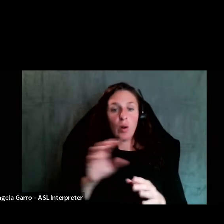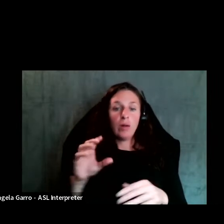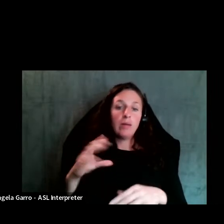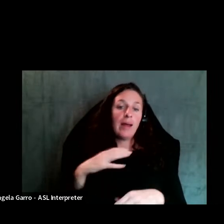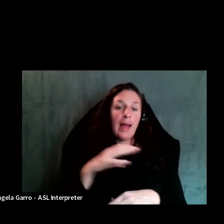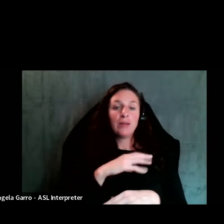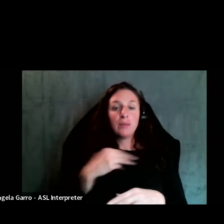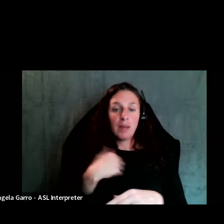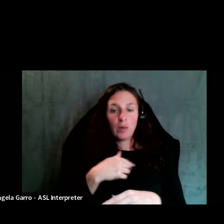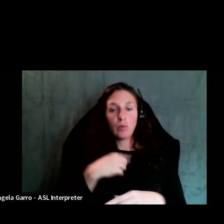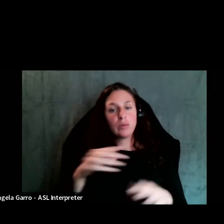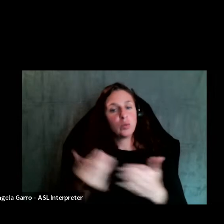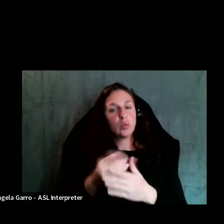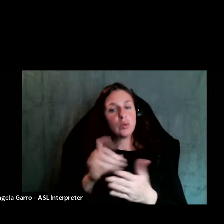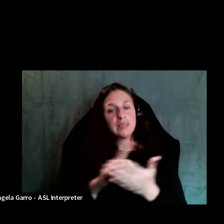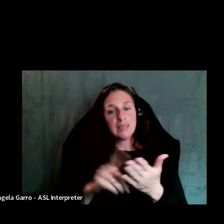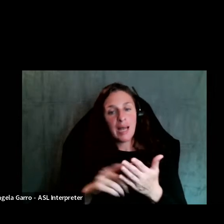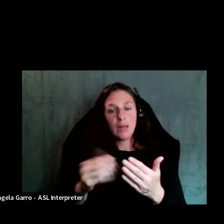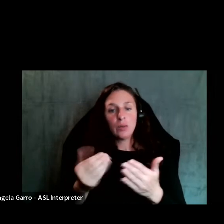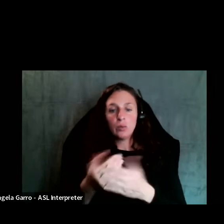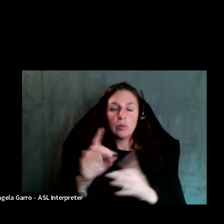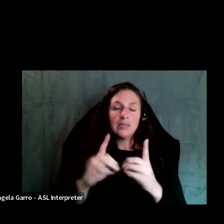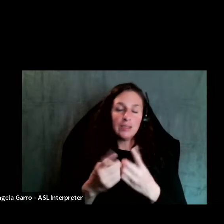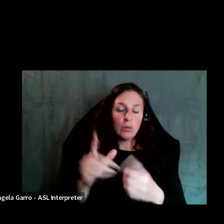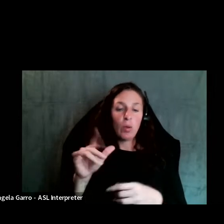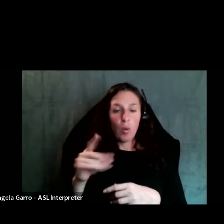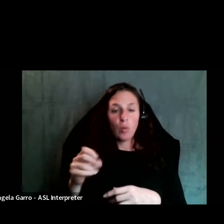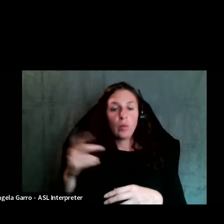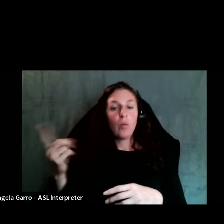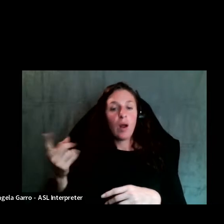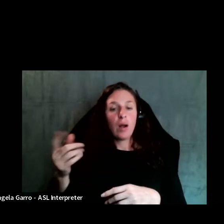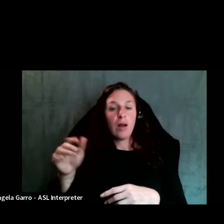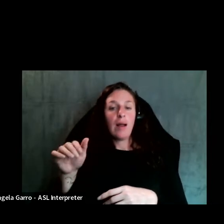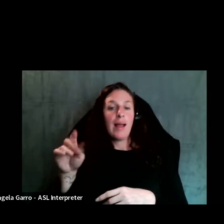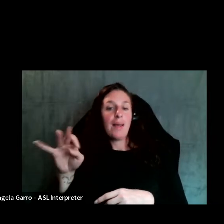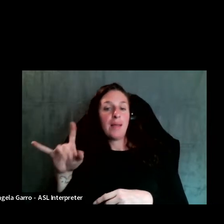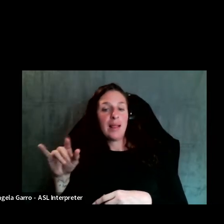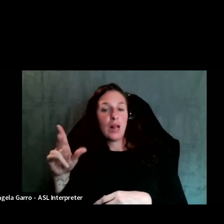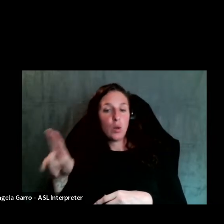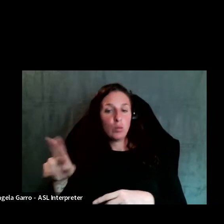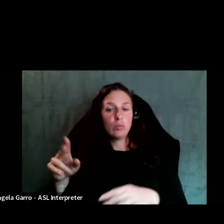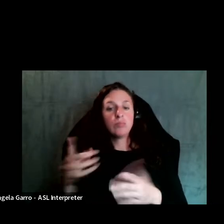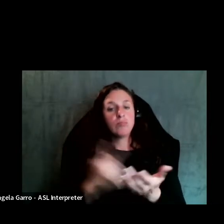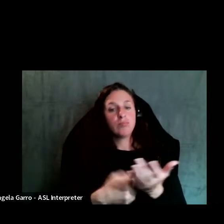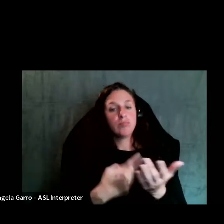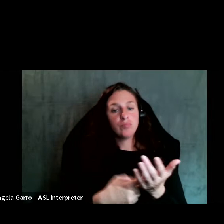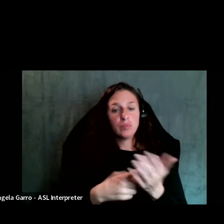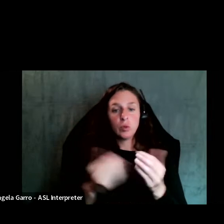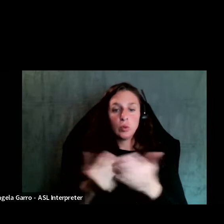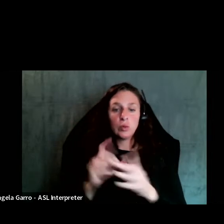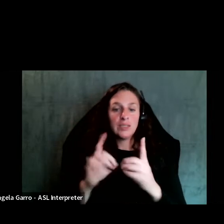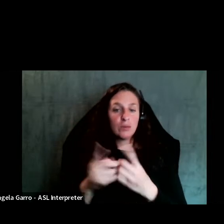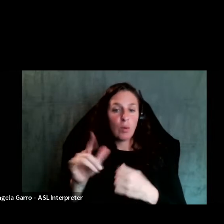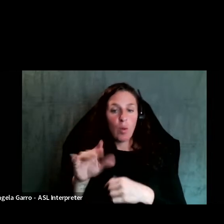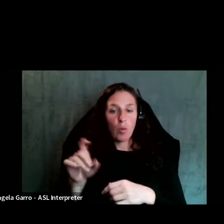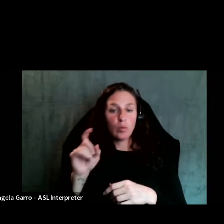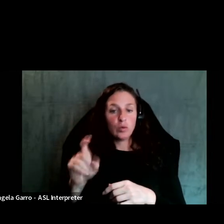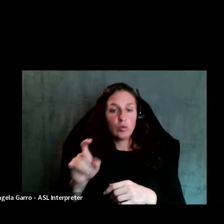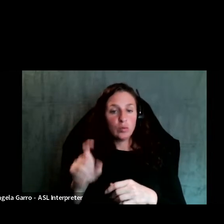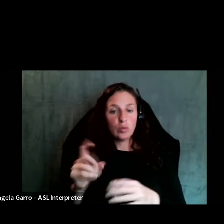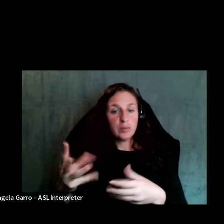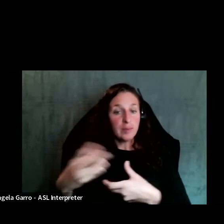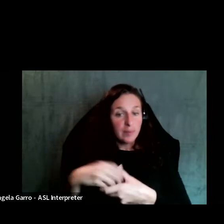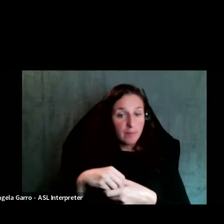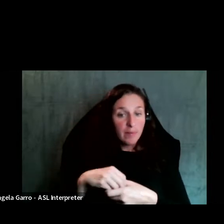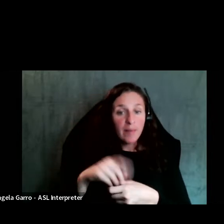district logo. One of our other members, Emily Liu, sat on a panel and discussed the new district logo. We're super excited to be able to be involved in this process of this